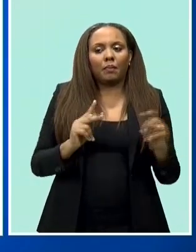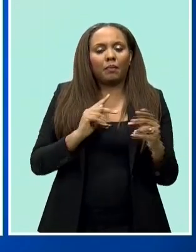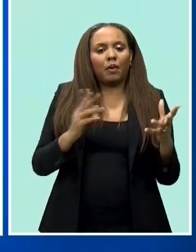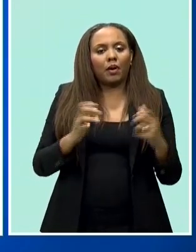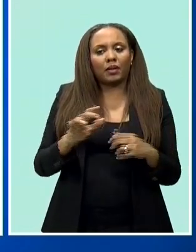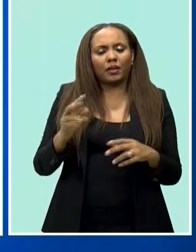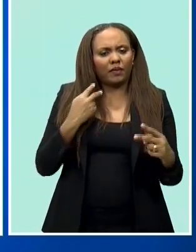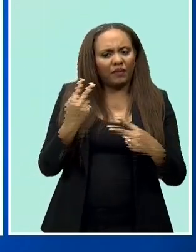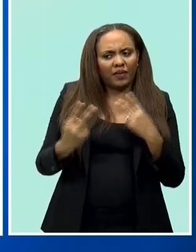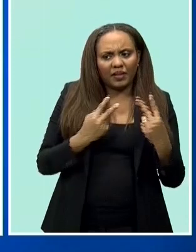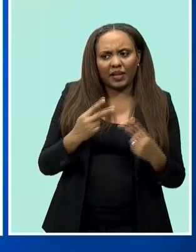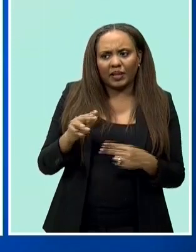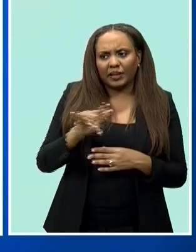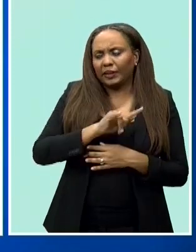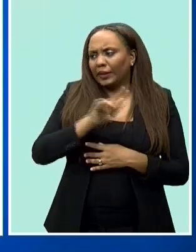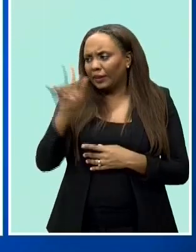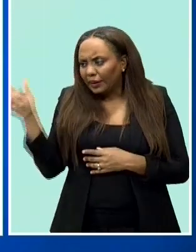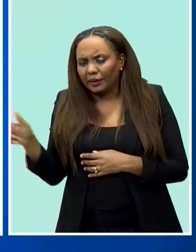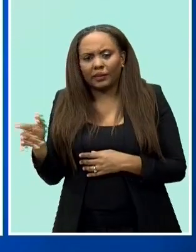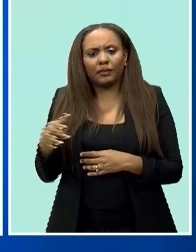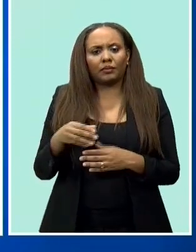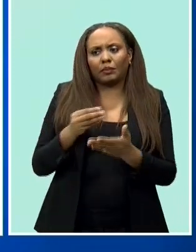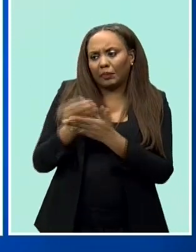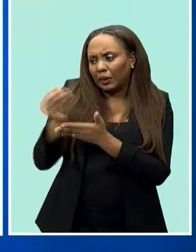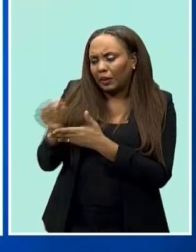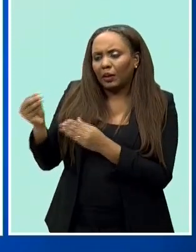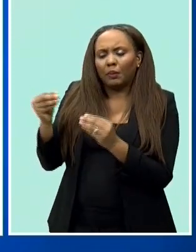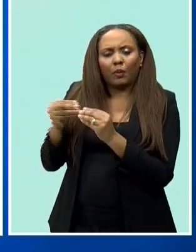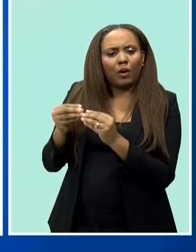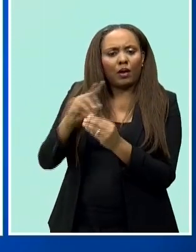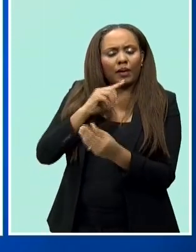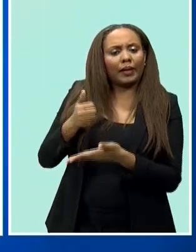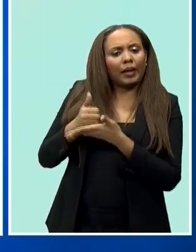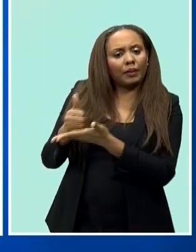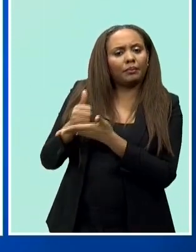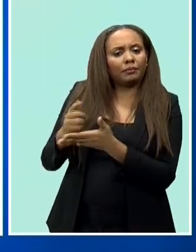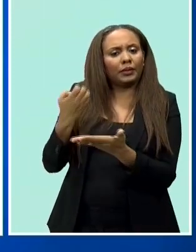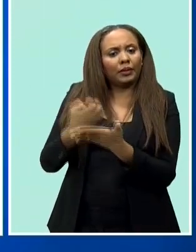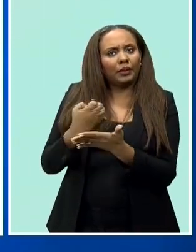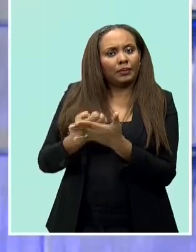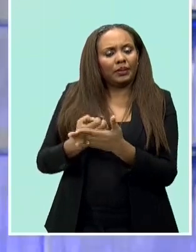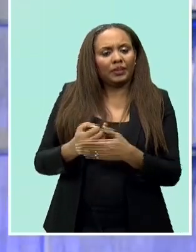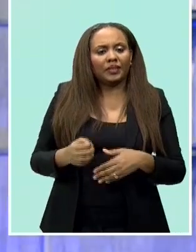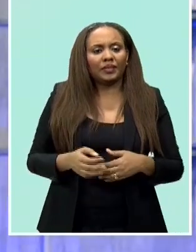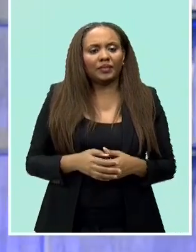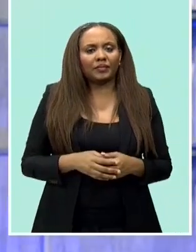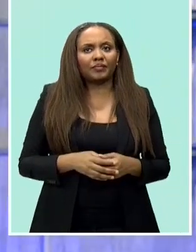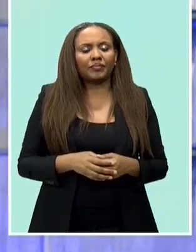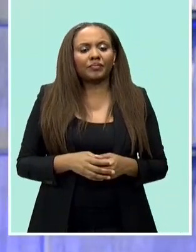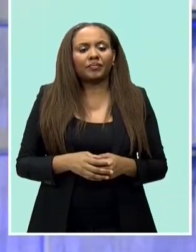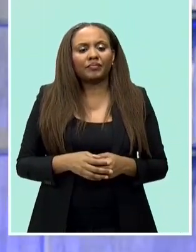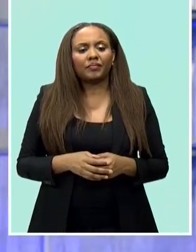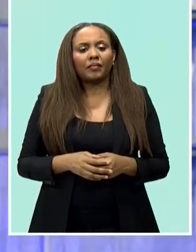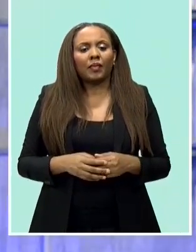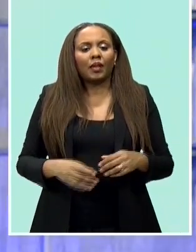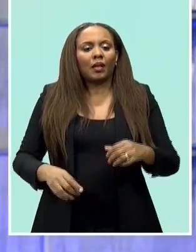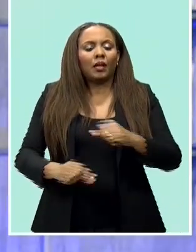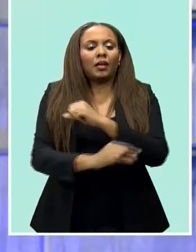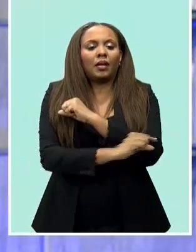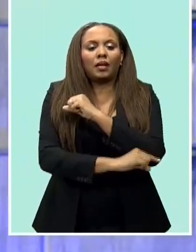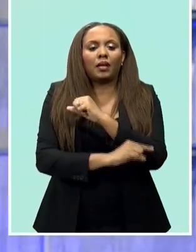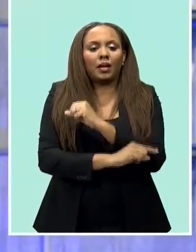island, spending more, and again impacting on the economics of the markets. Guyana has approved the removal of